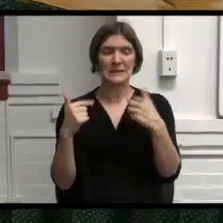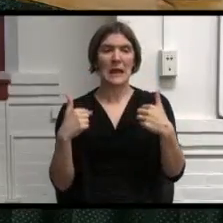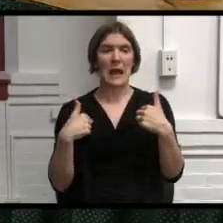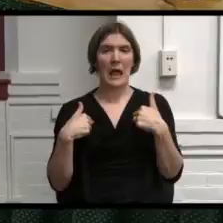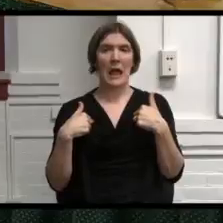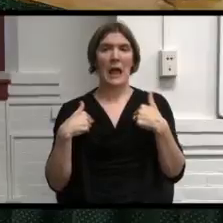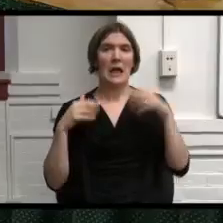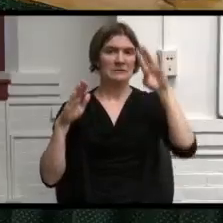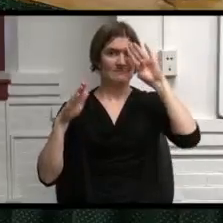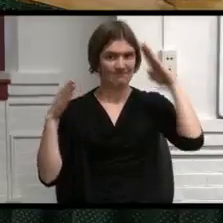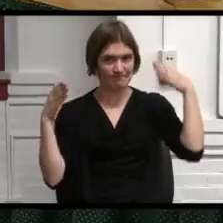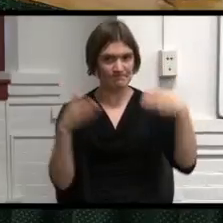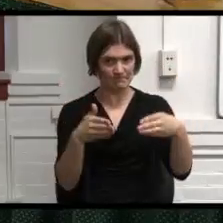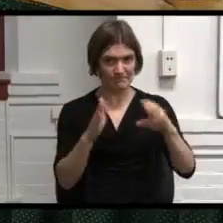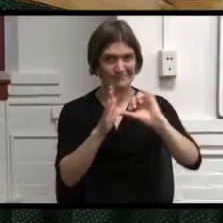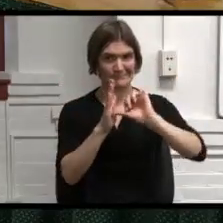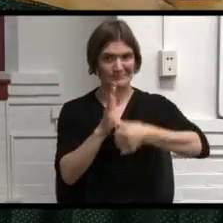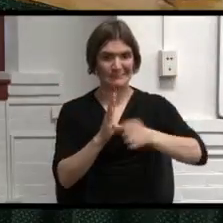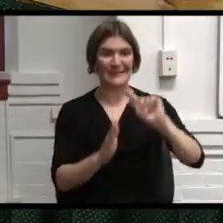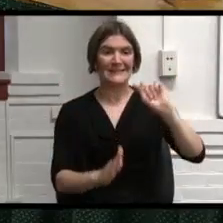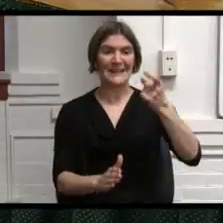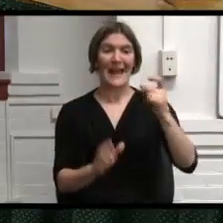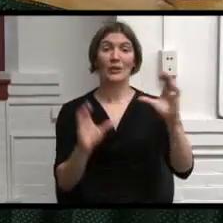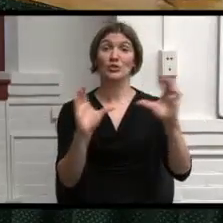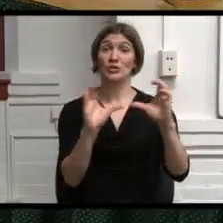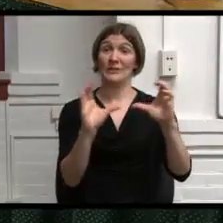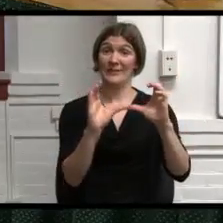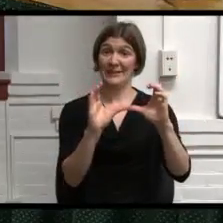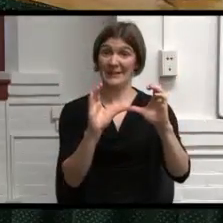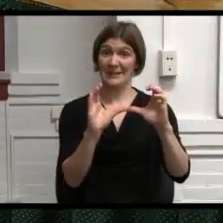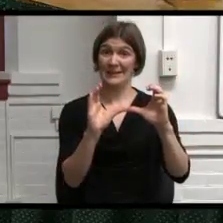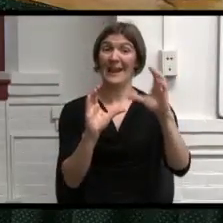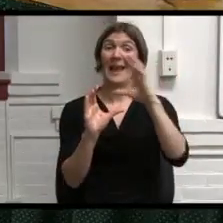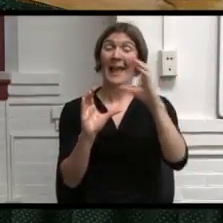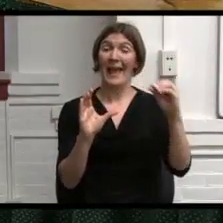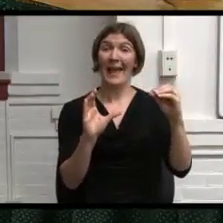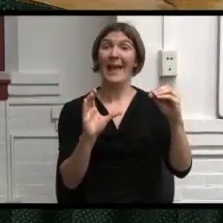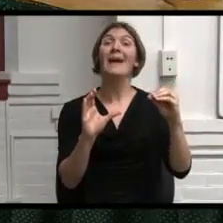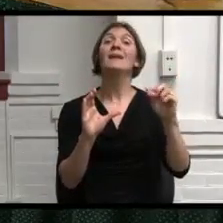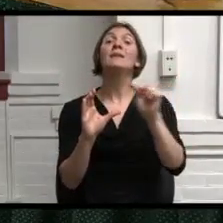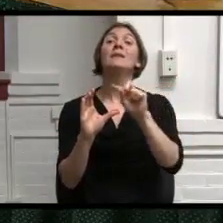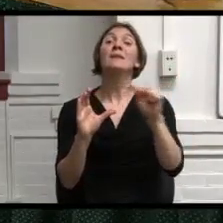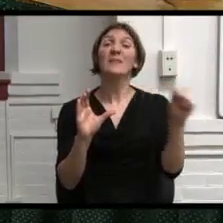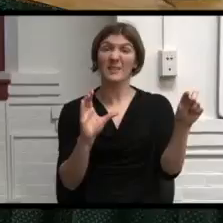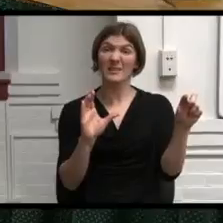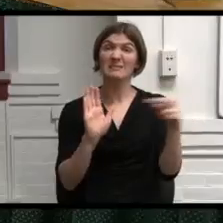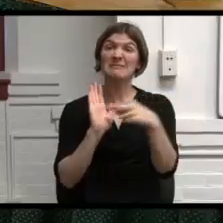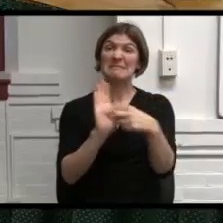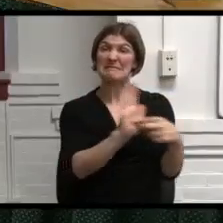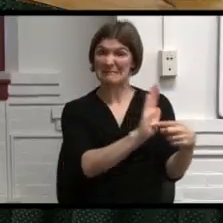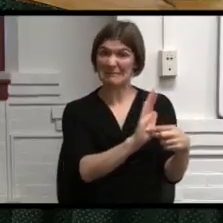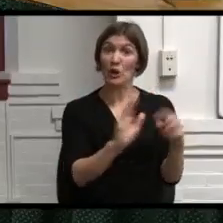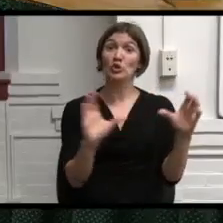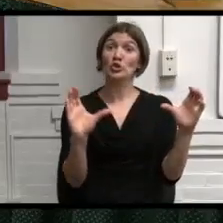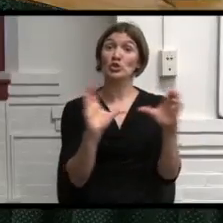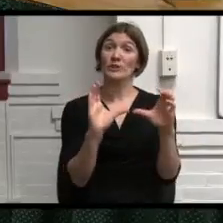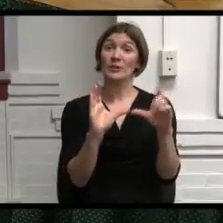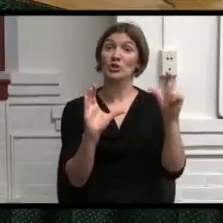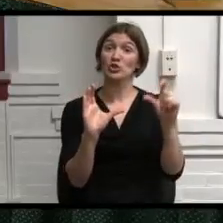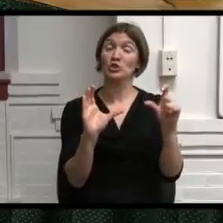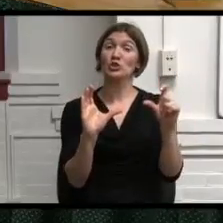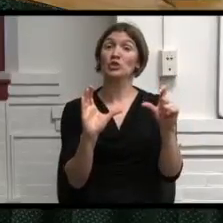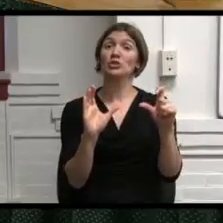your attention to the tax certificate and the representatives containing therein. This certificate should be